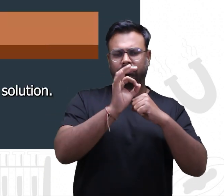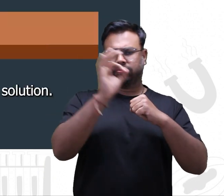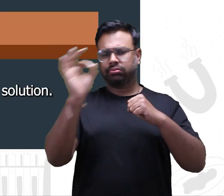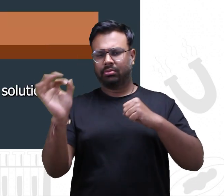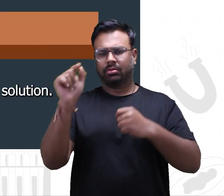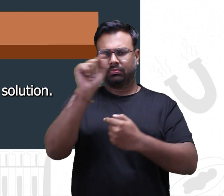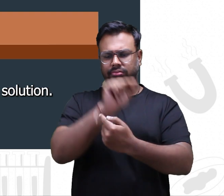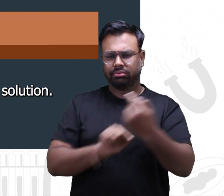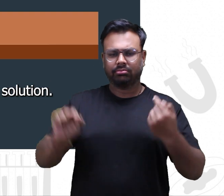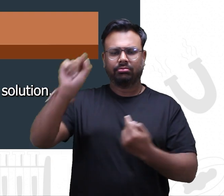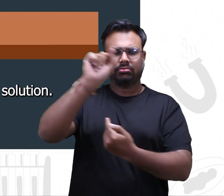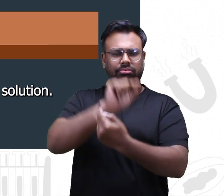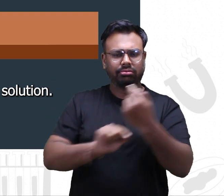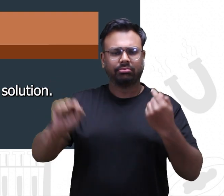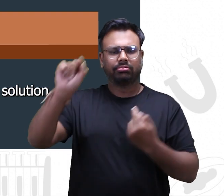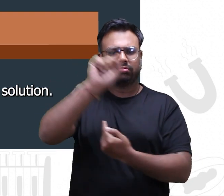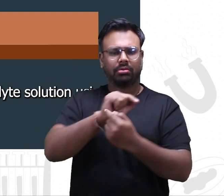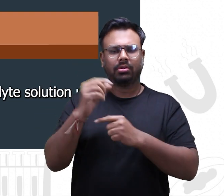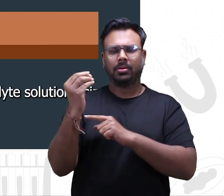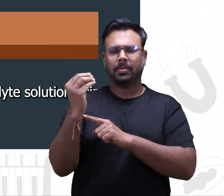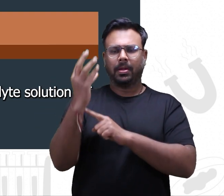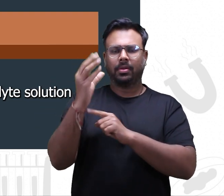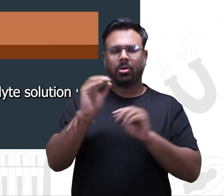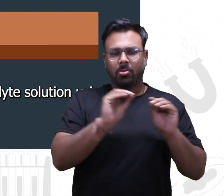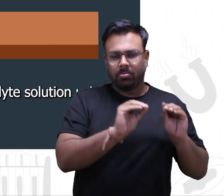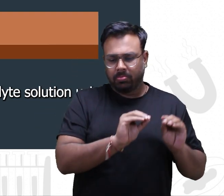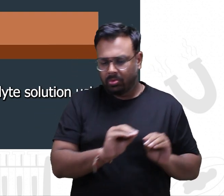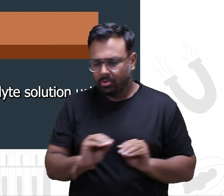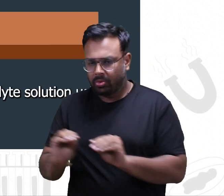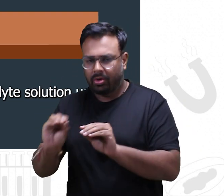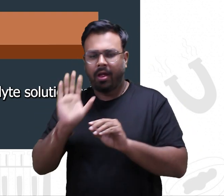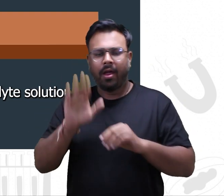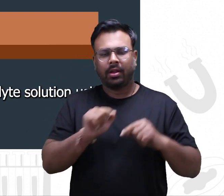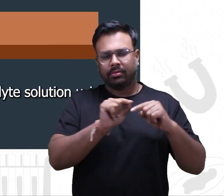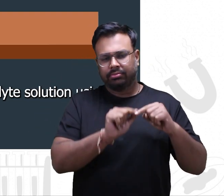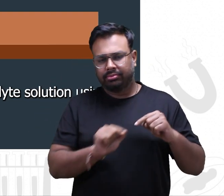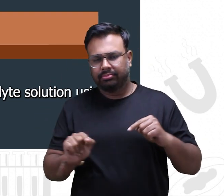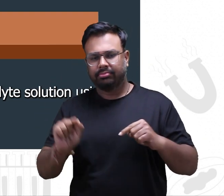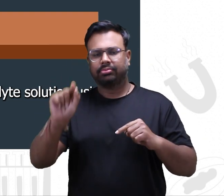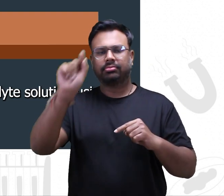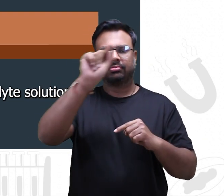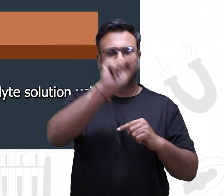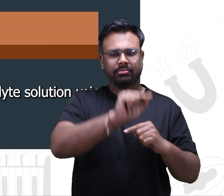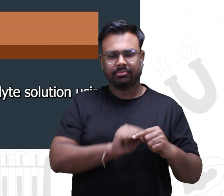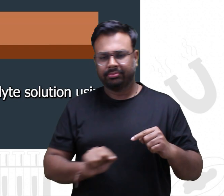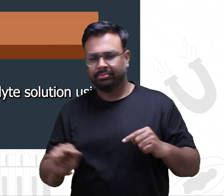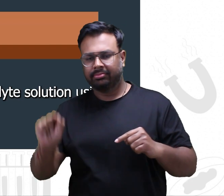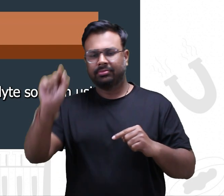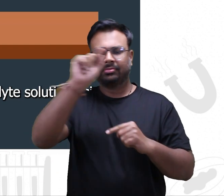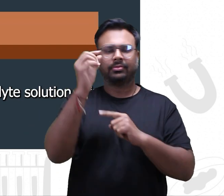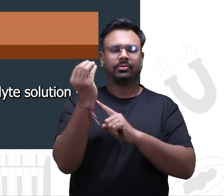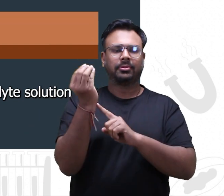current flows in an electrolyte solution. Application of voltage. When a voltage is applied across the